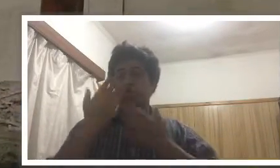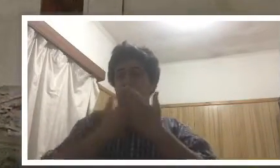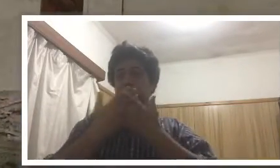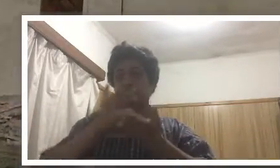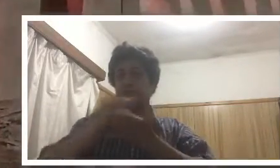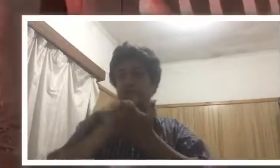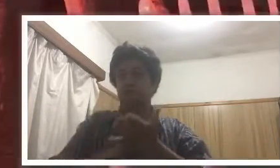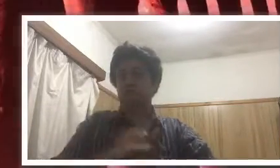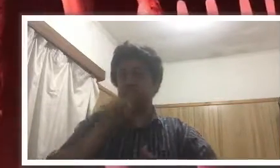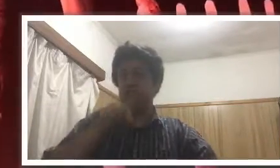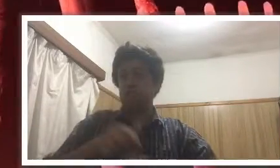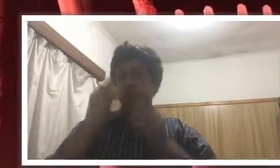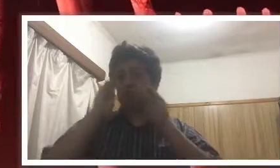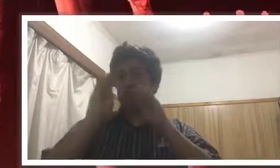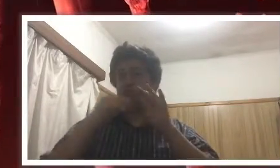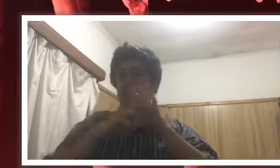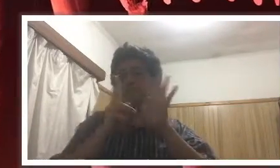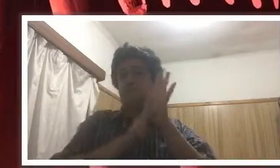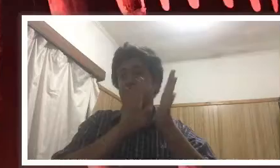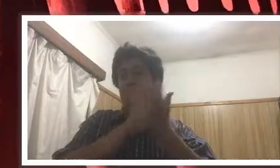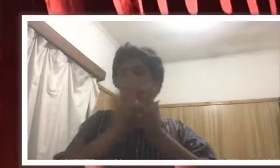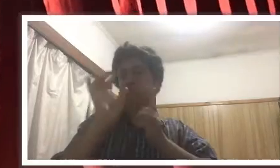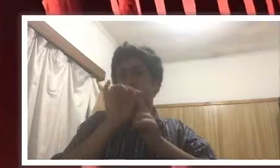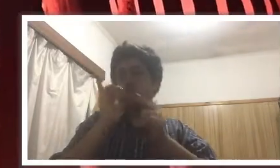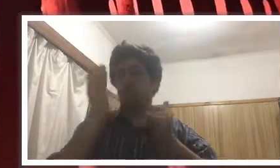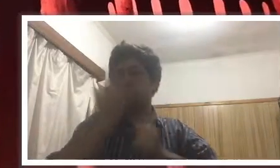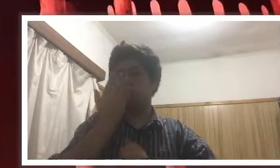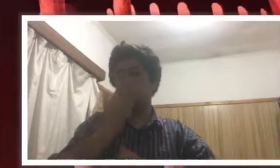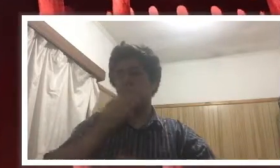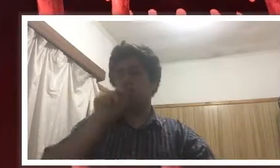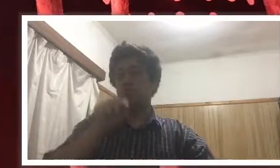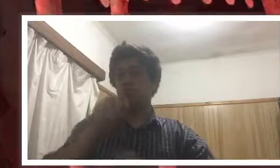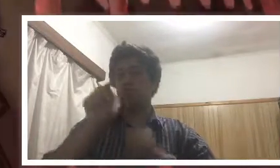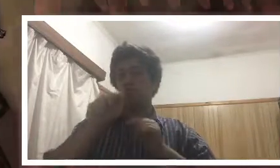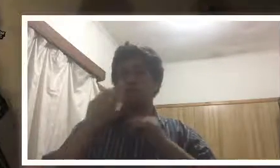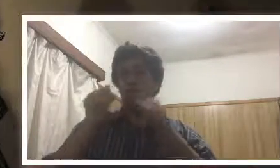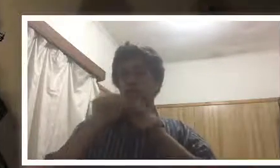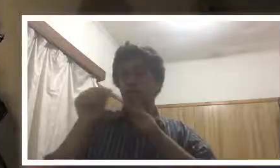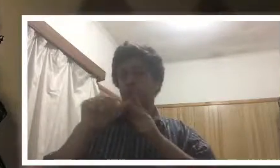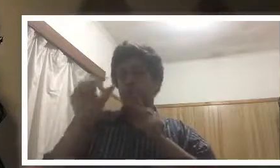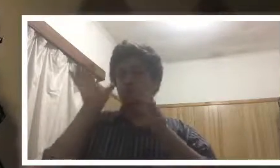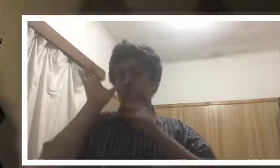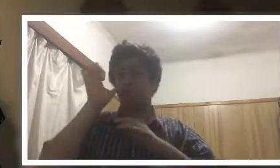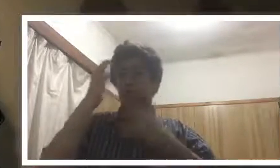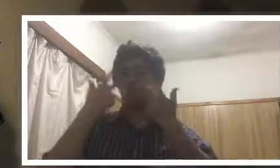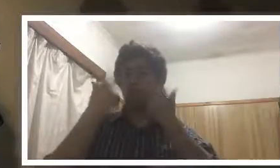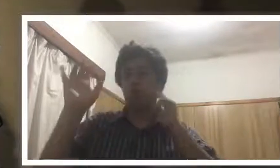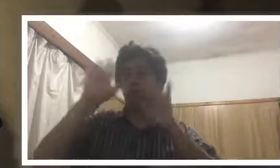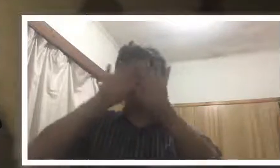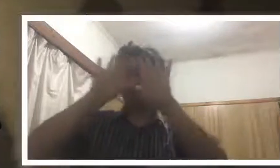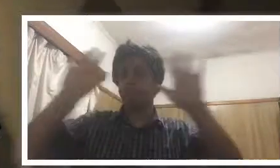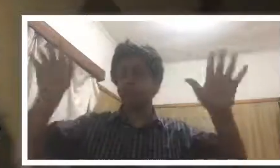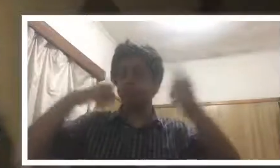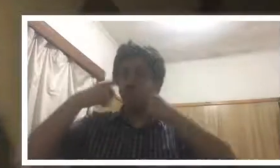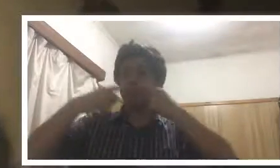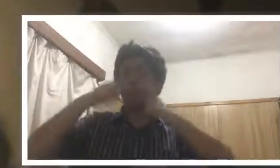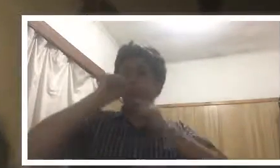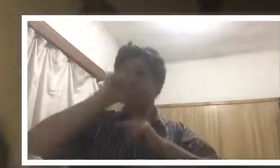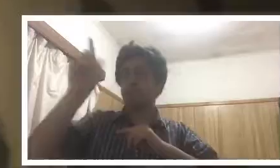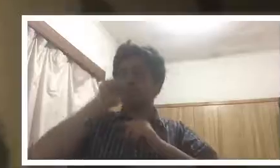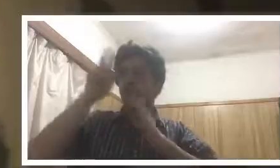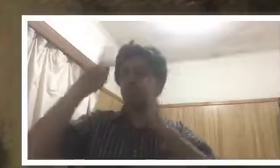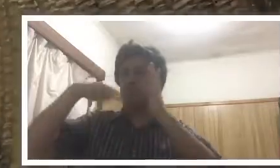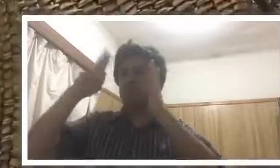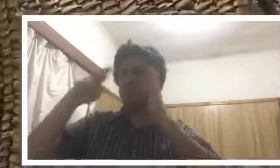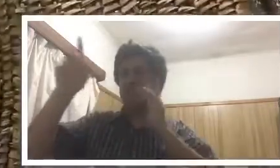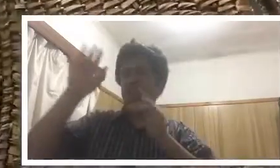to the Humanities unit of study taught at Victoria Harmony Primary School. There are also images followed by information boards. The